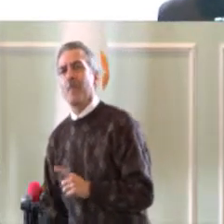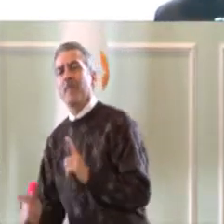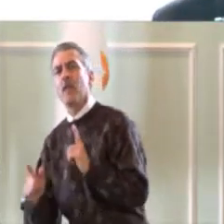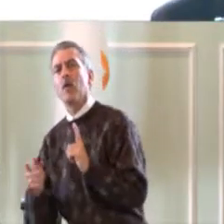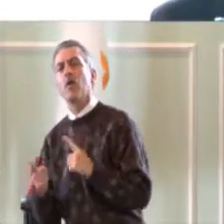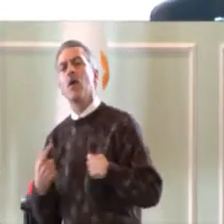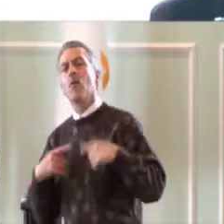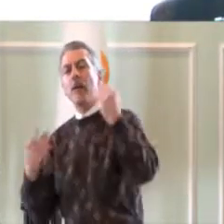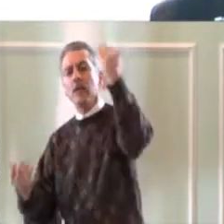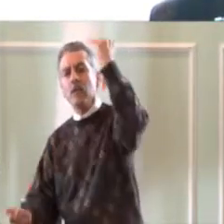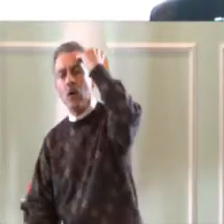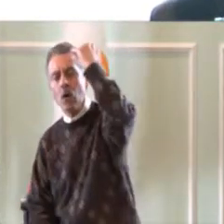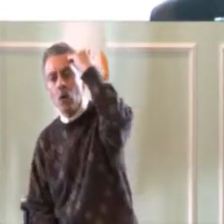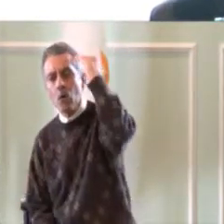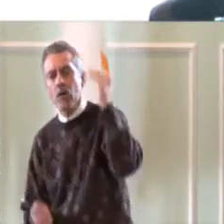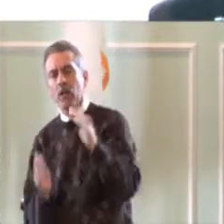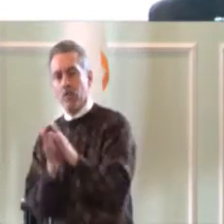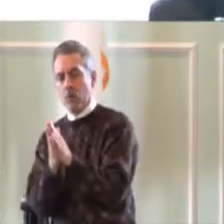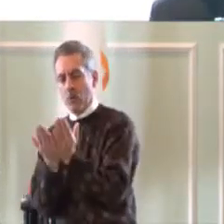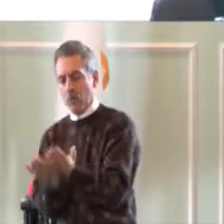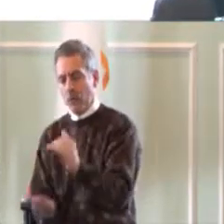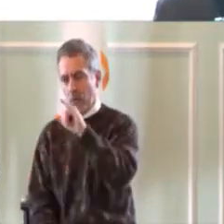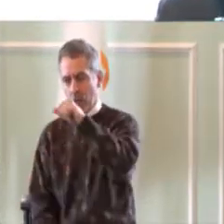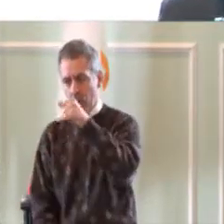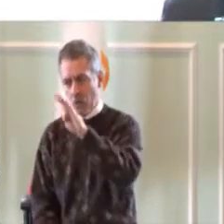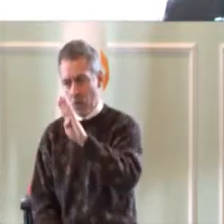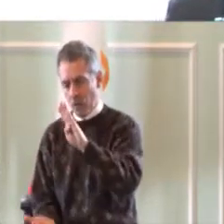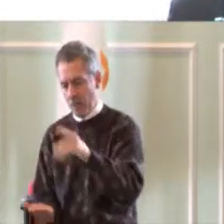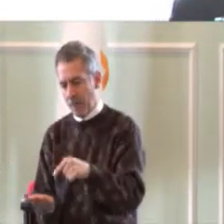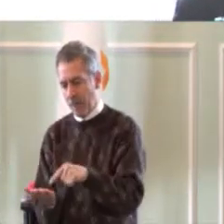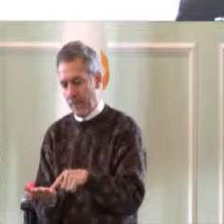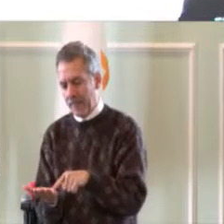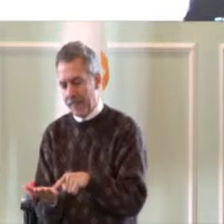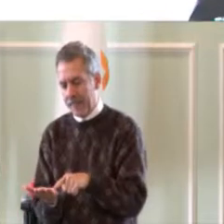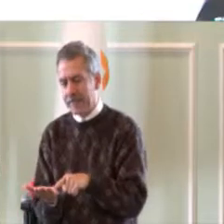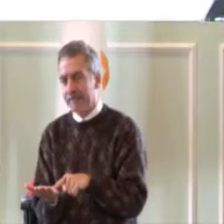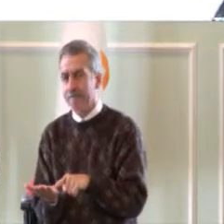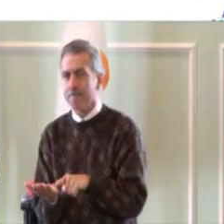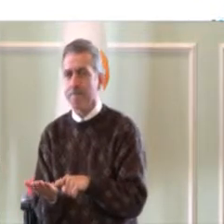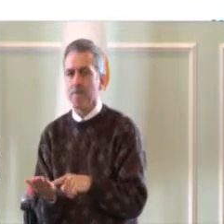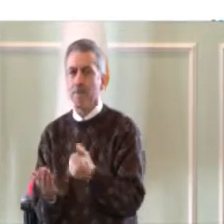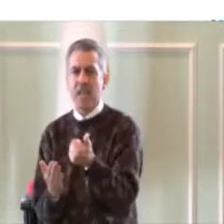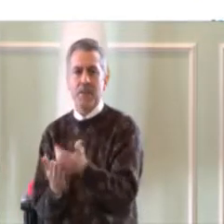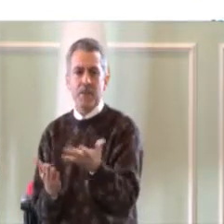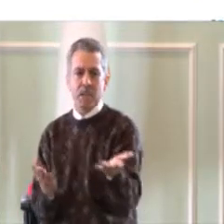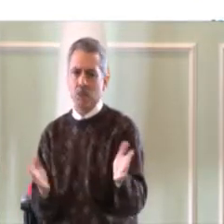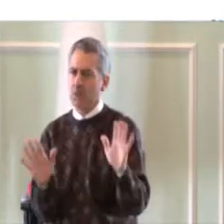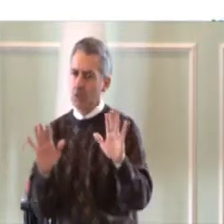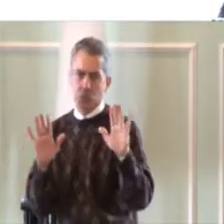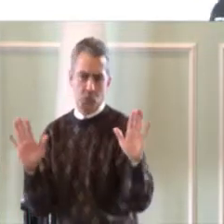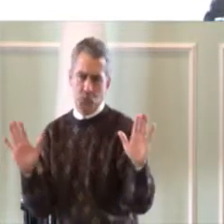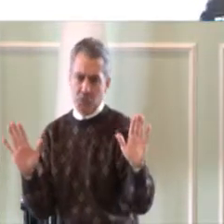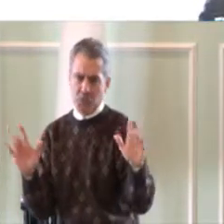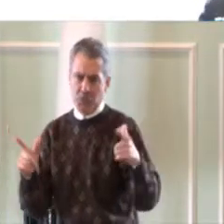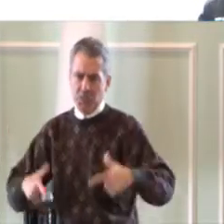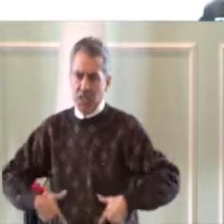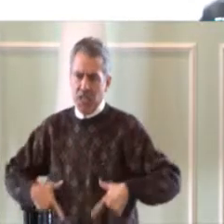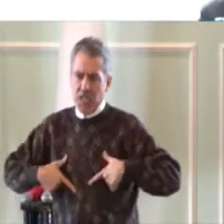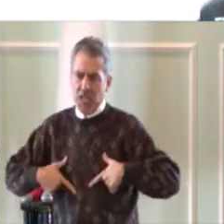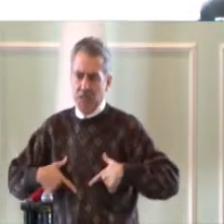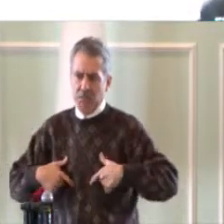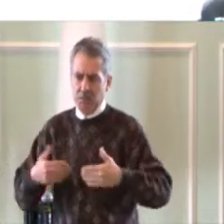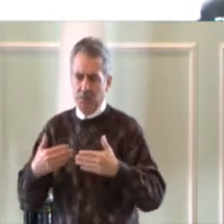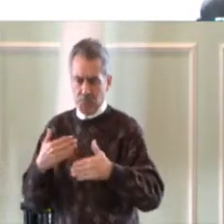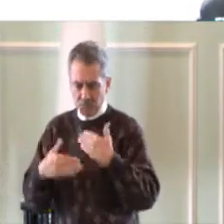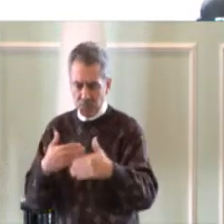what we know in the book of Job is that everything was good for Job. Everything was